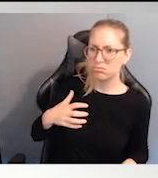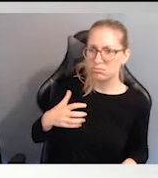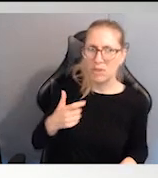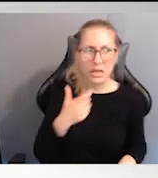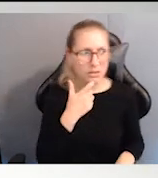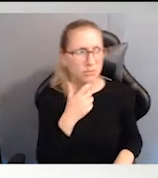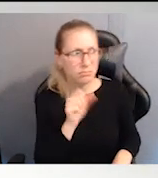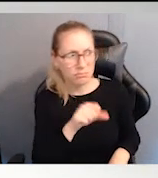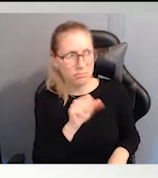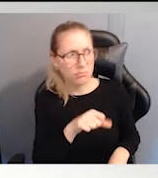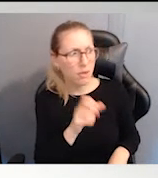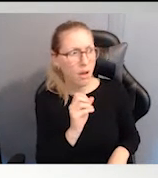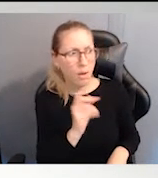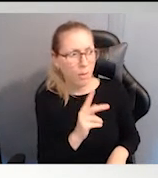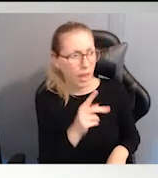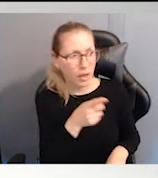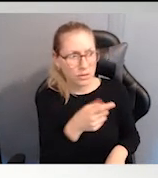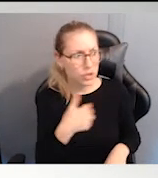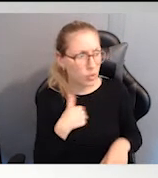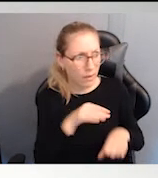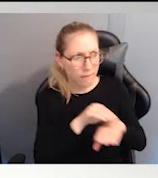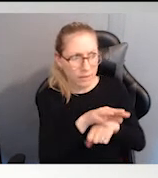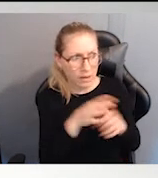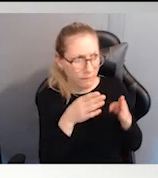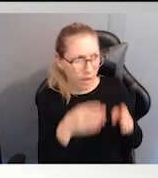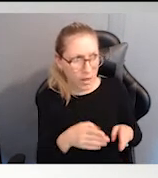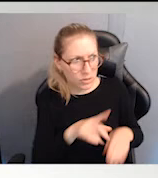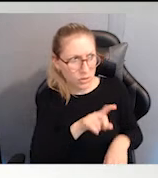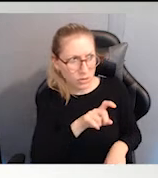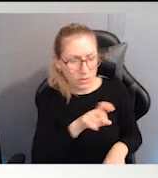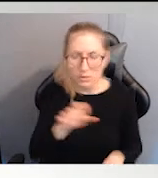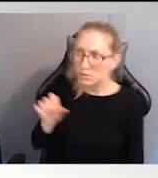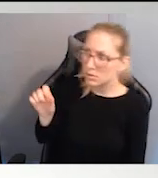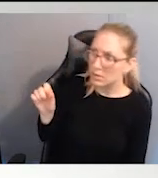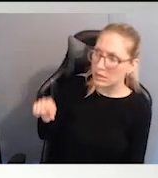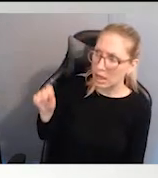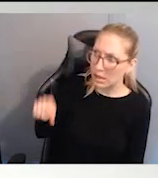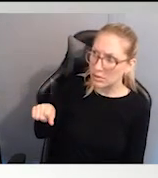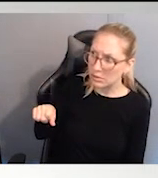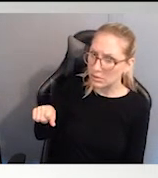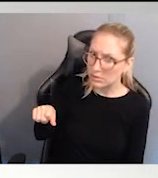okay, do you have an advisor? Yes.